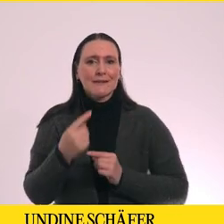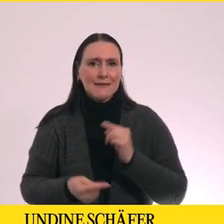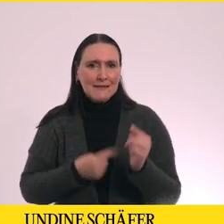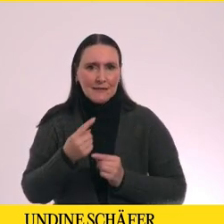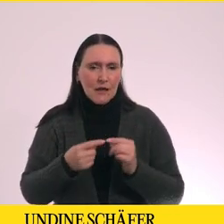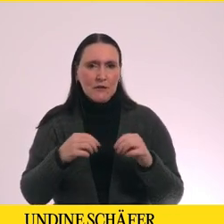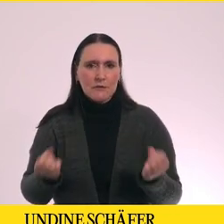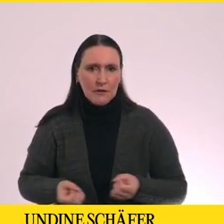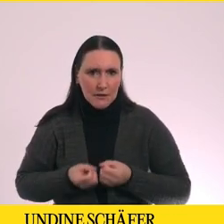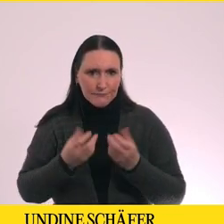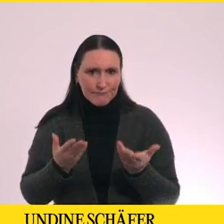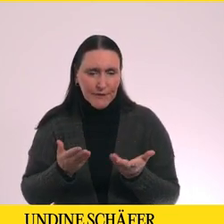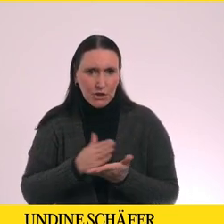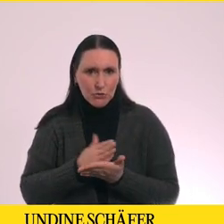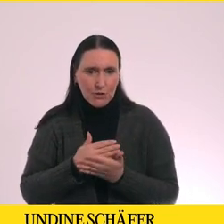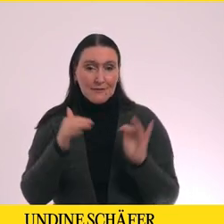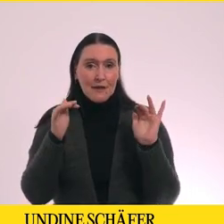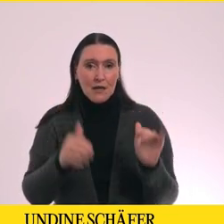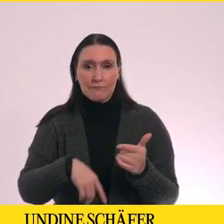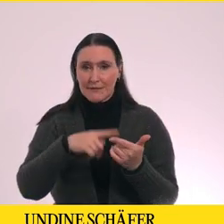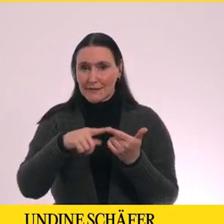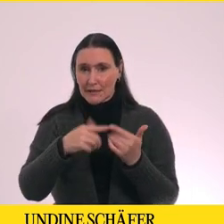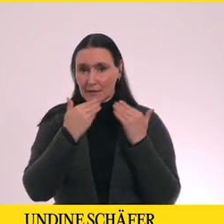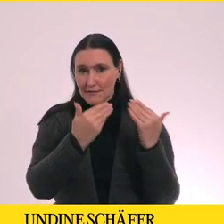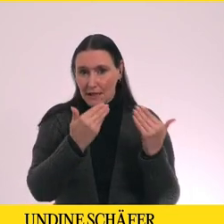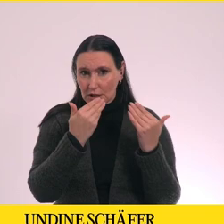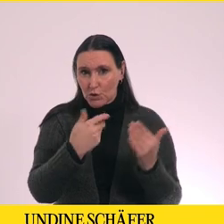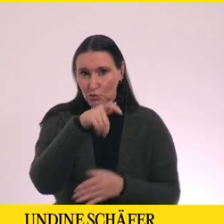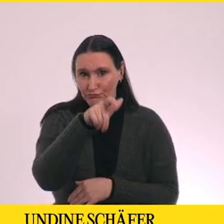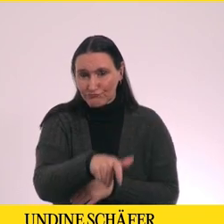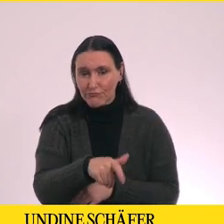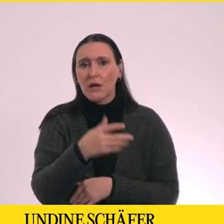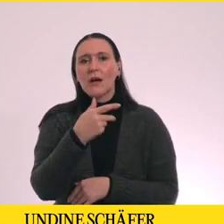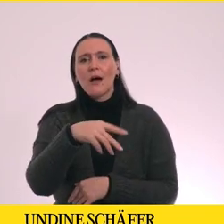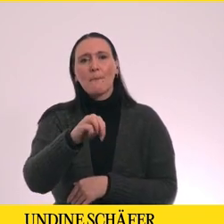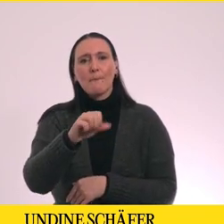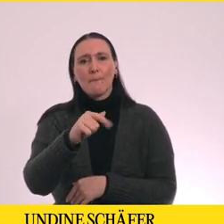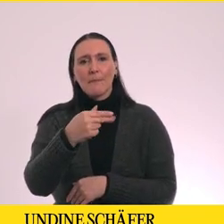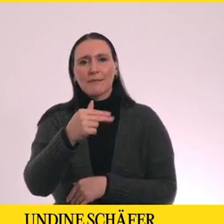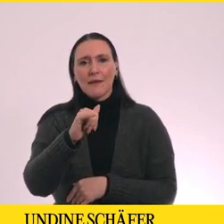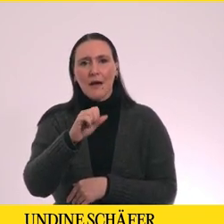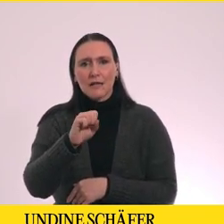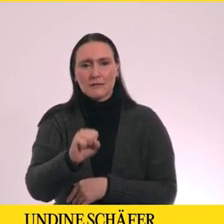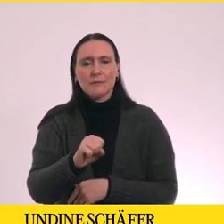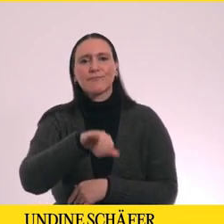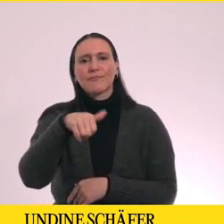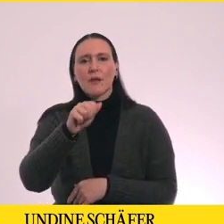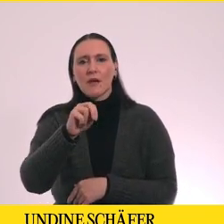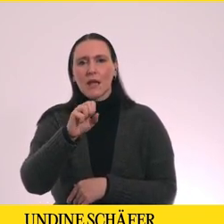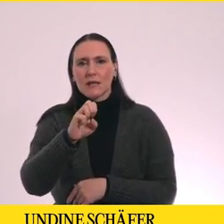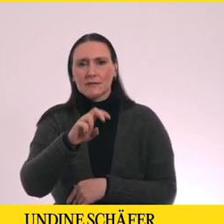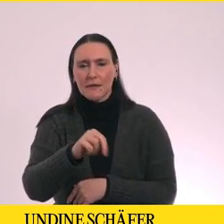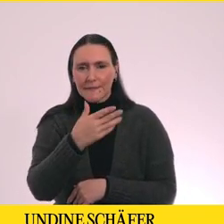to Matthias Janssen, who's been the simultaneous translator into German. This video is going to be available